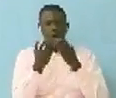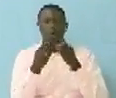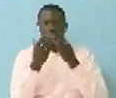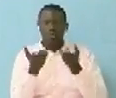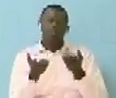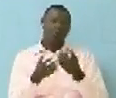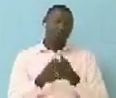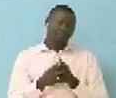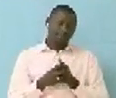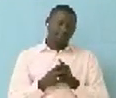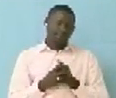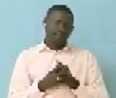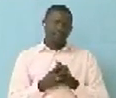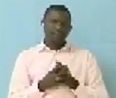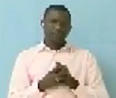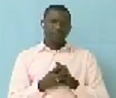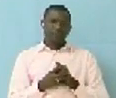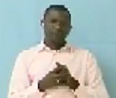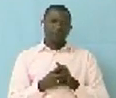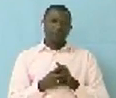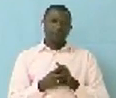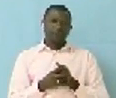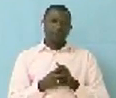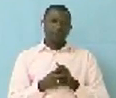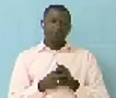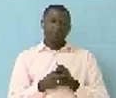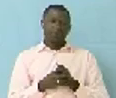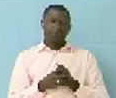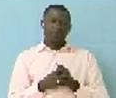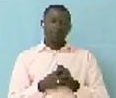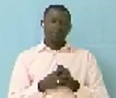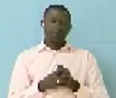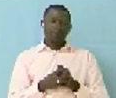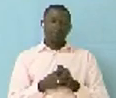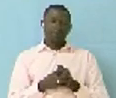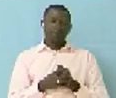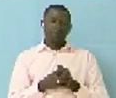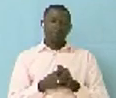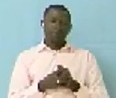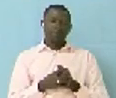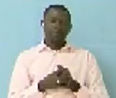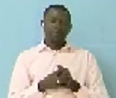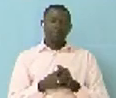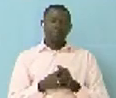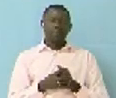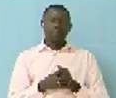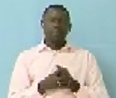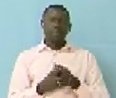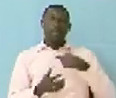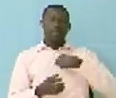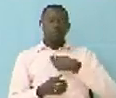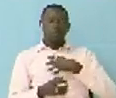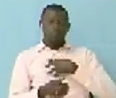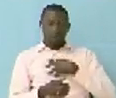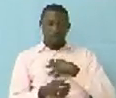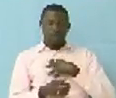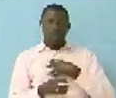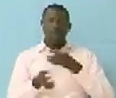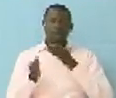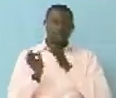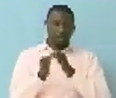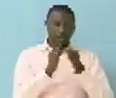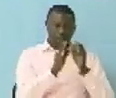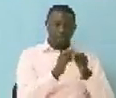General, may I say this? I want an explanation of the working